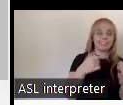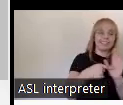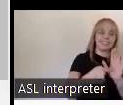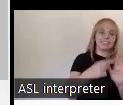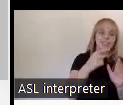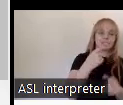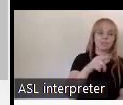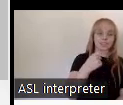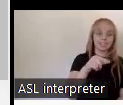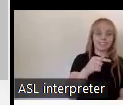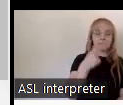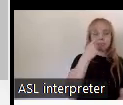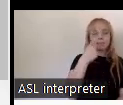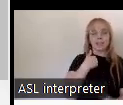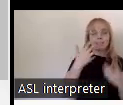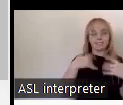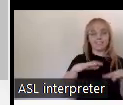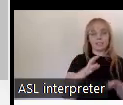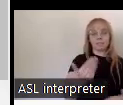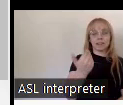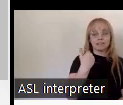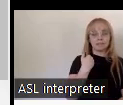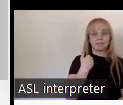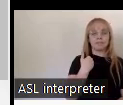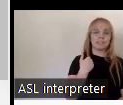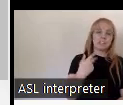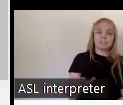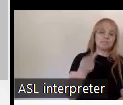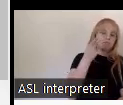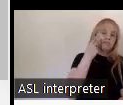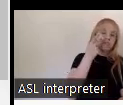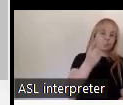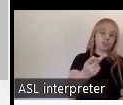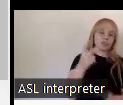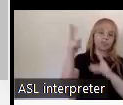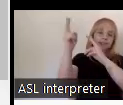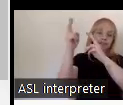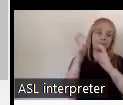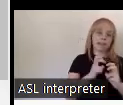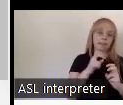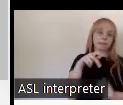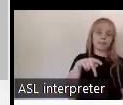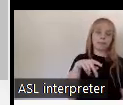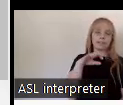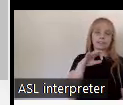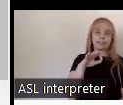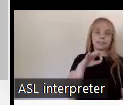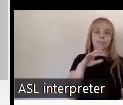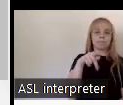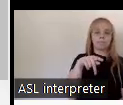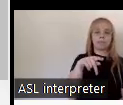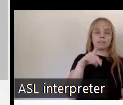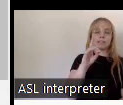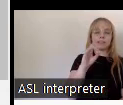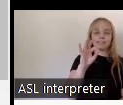I've completed it in the past. So I could just view or download this as a PDF from here. I could share